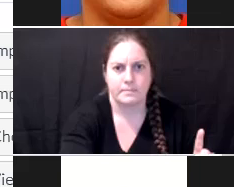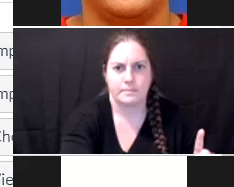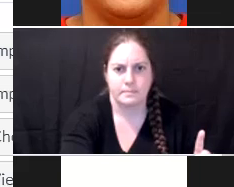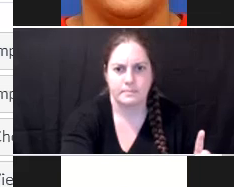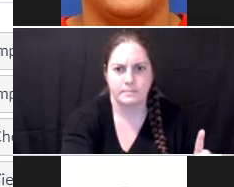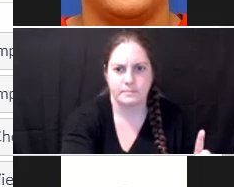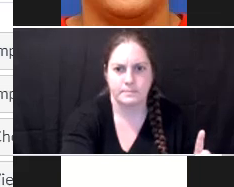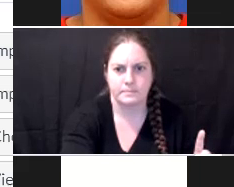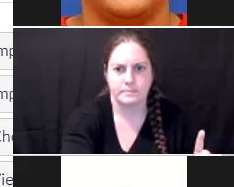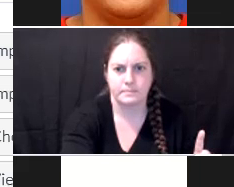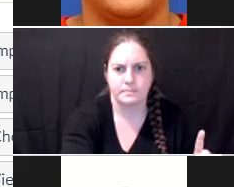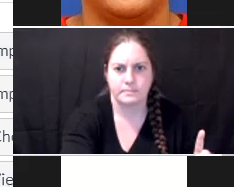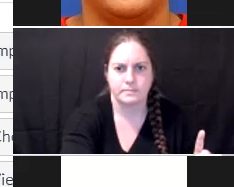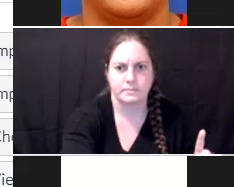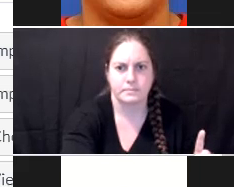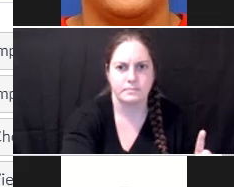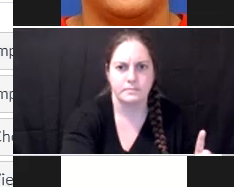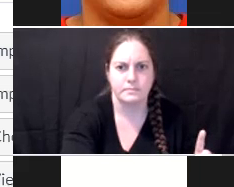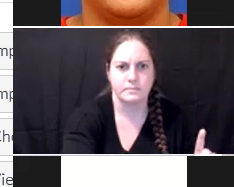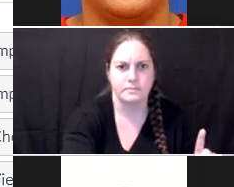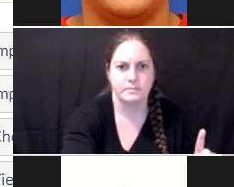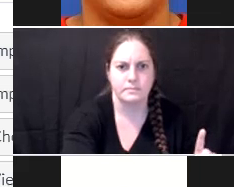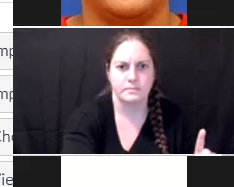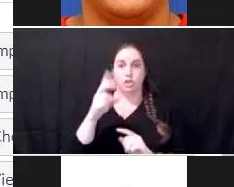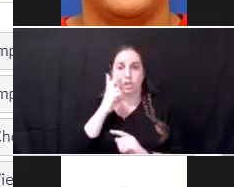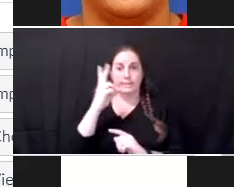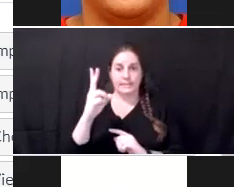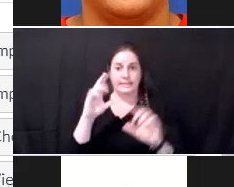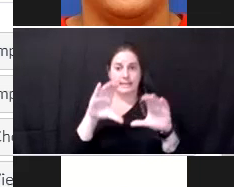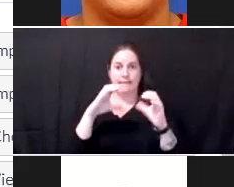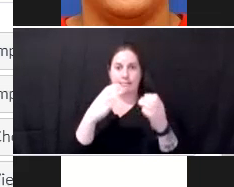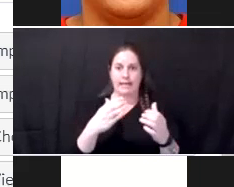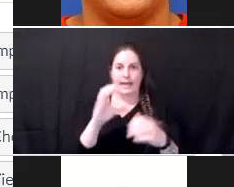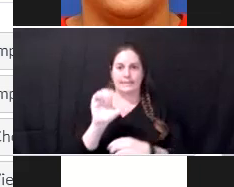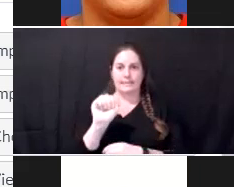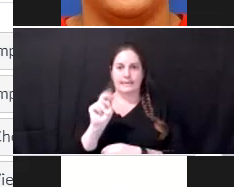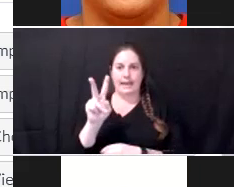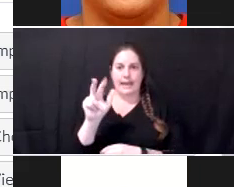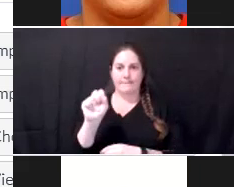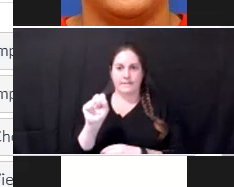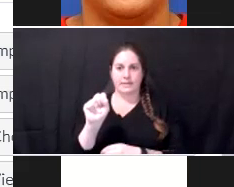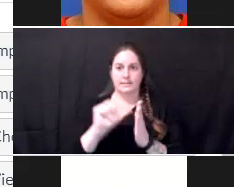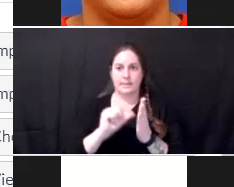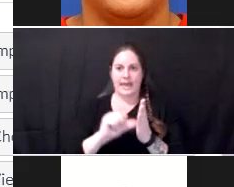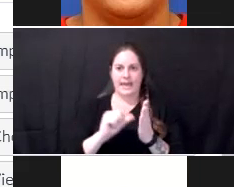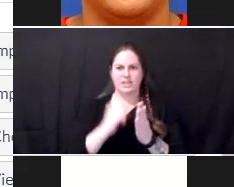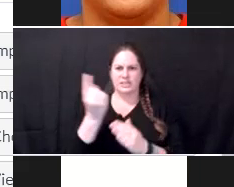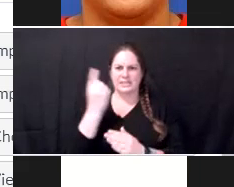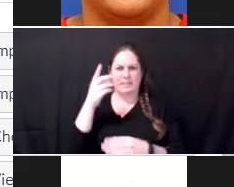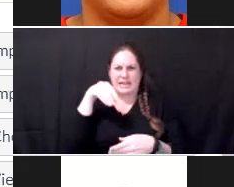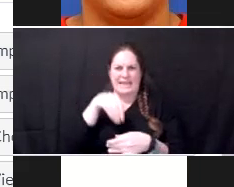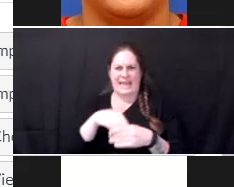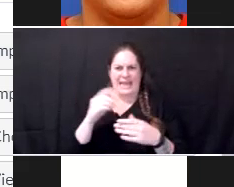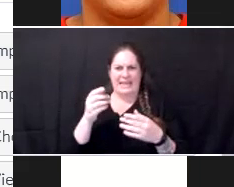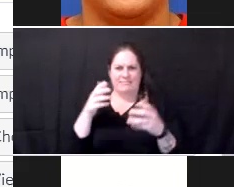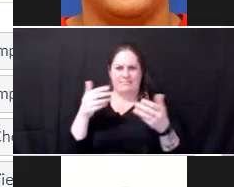So you should be seeing the course Canvas page. Could someone in the audience just